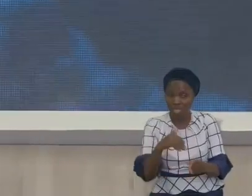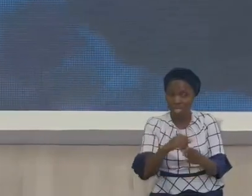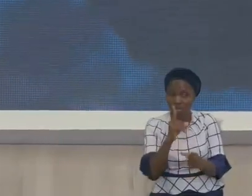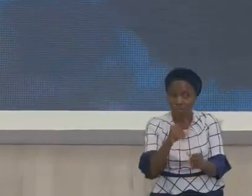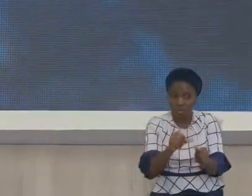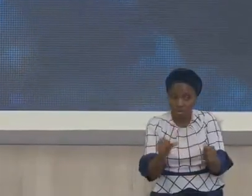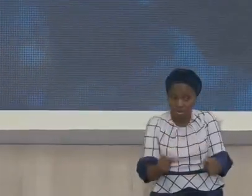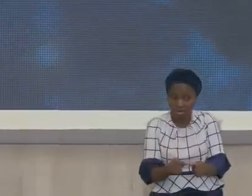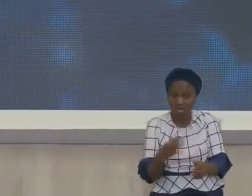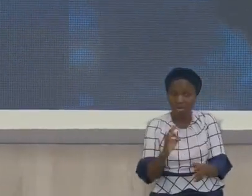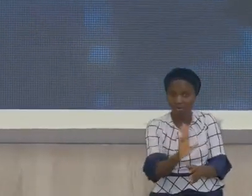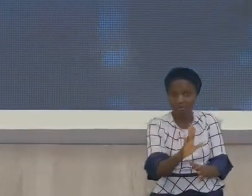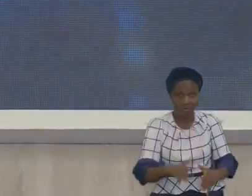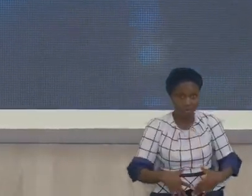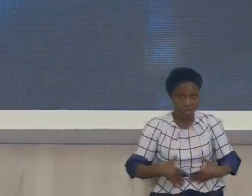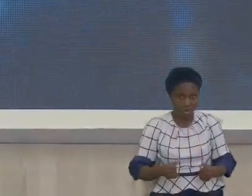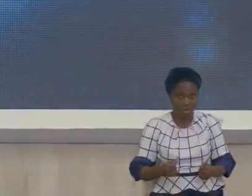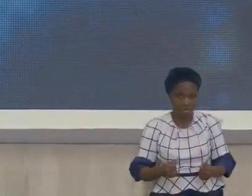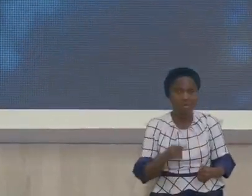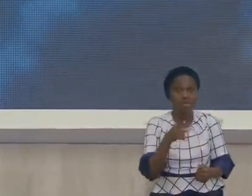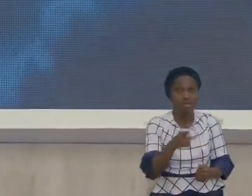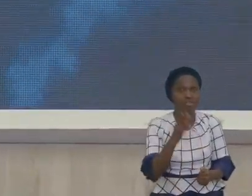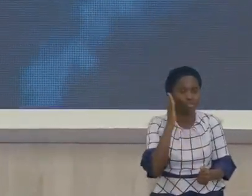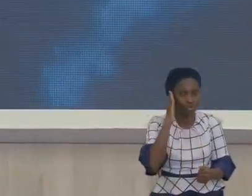your life too.